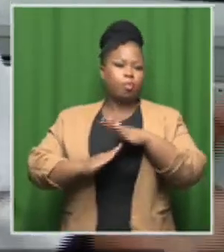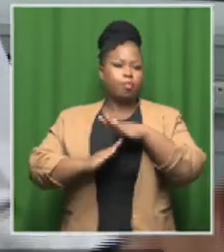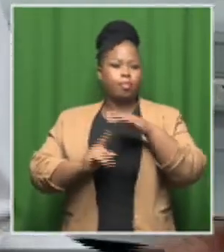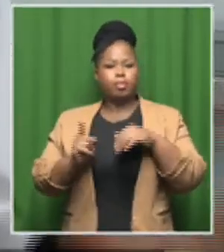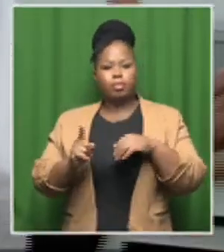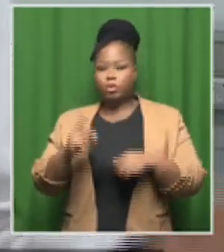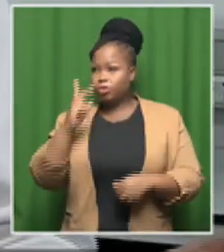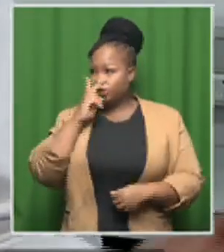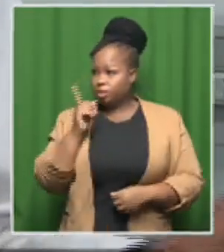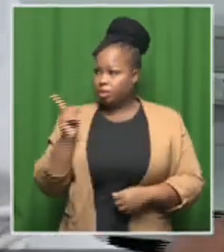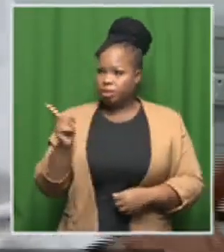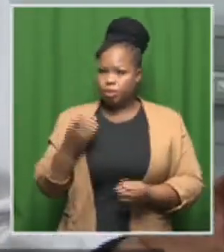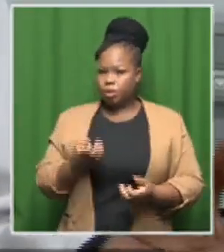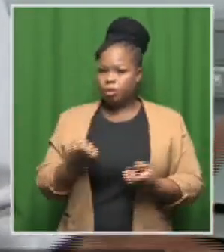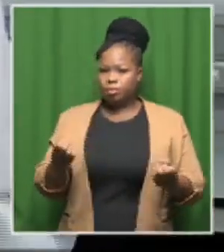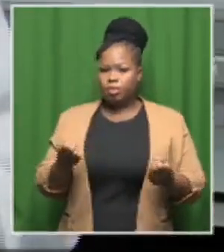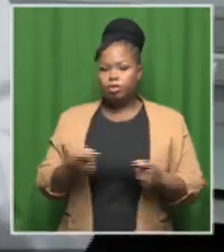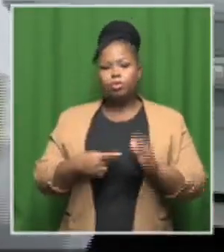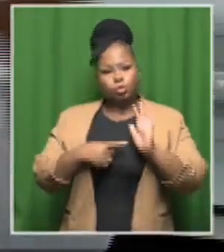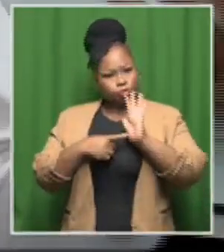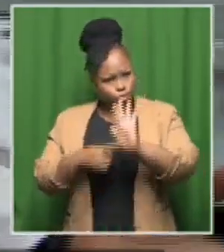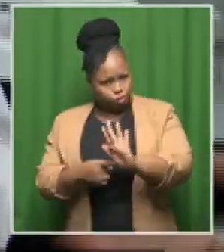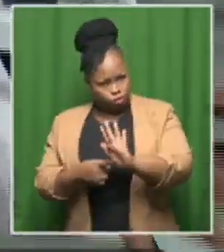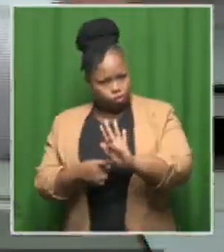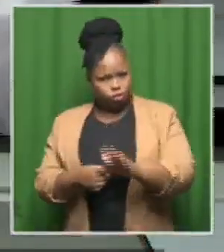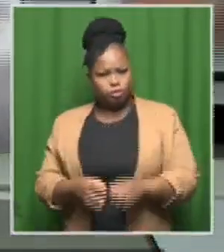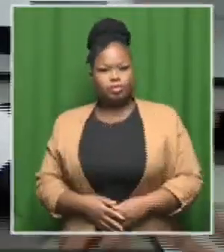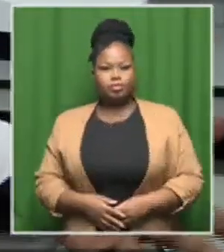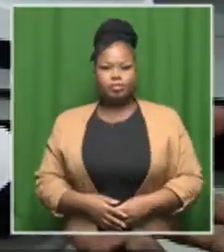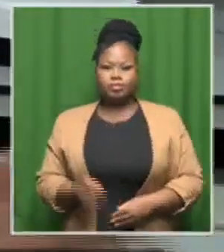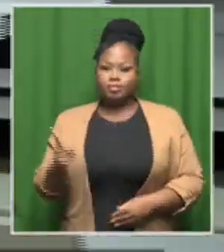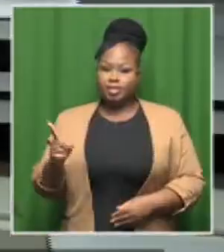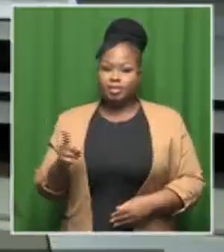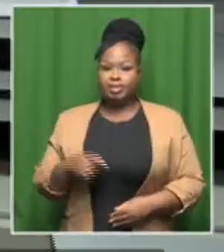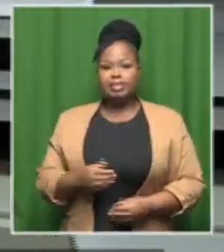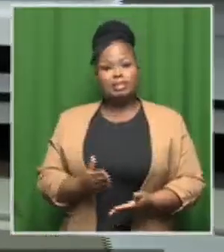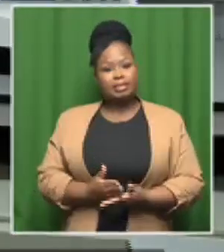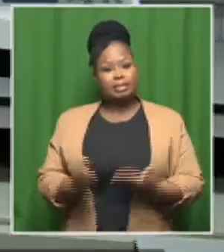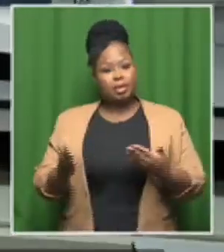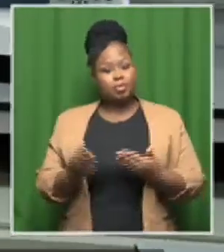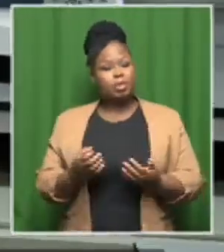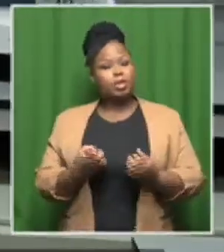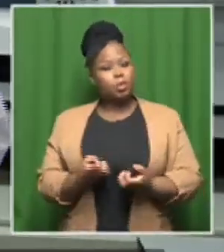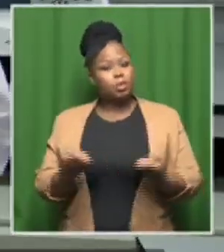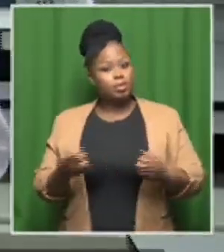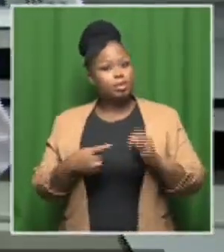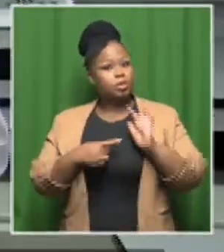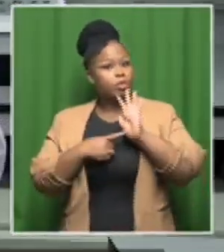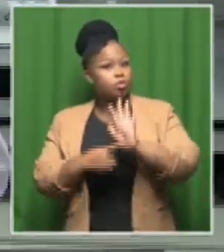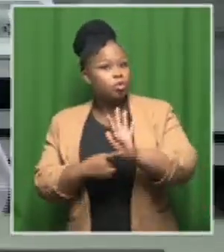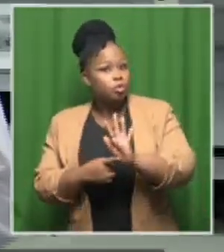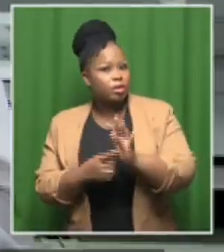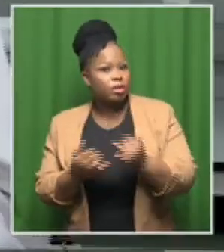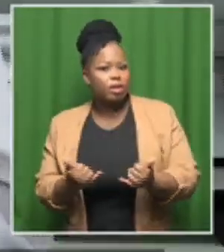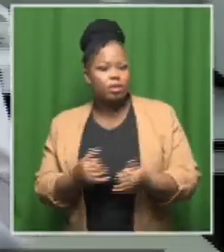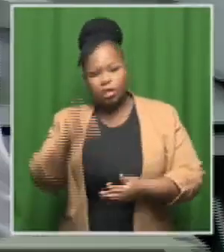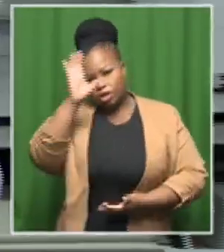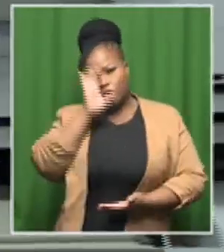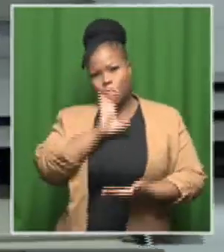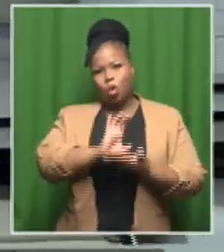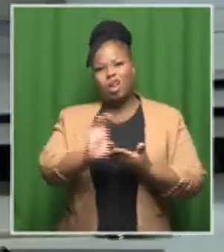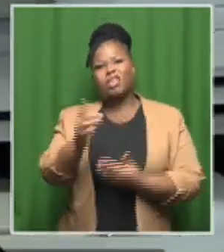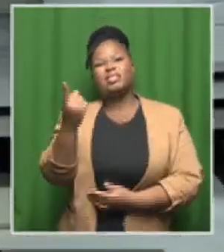see now, the equipment that we're going to show you. And I can tell you that piece of equipment that we're going to show you now, our college is the